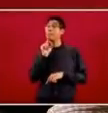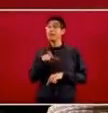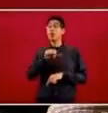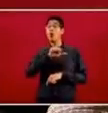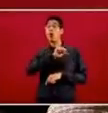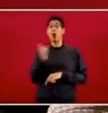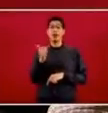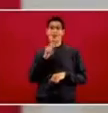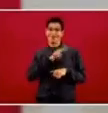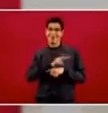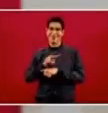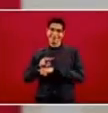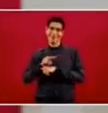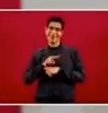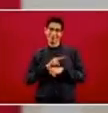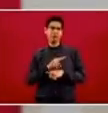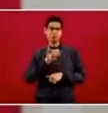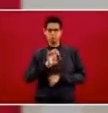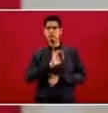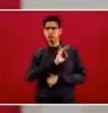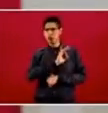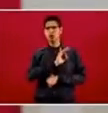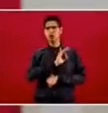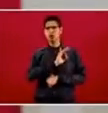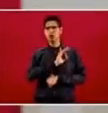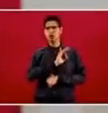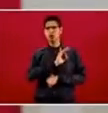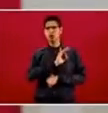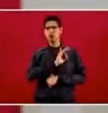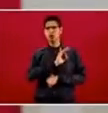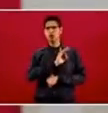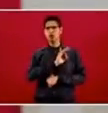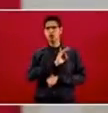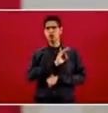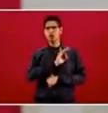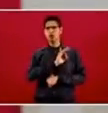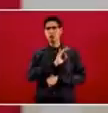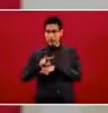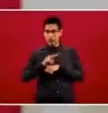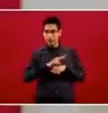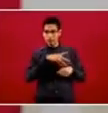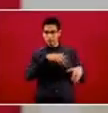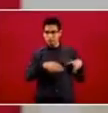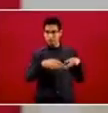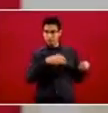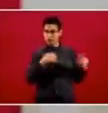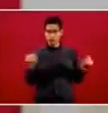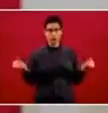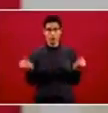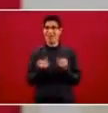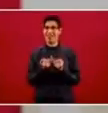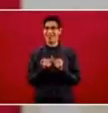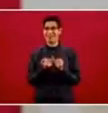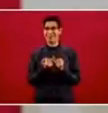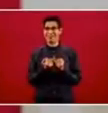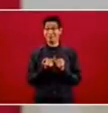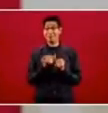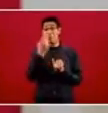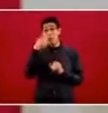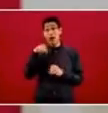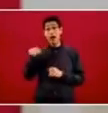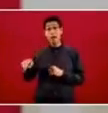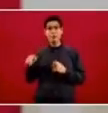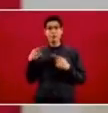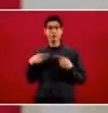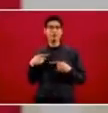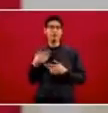So yeah, this is through the use of these apps, we once again have access to a